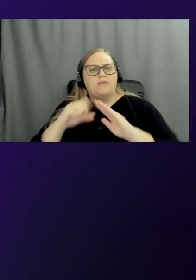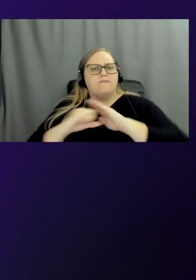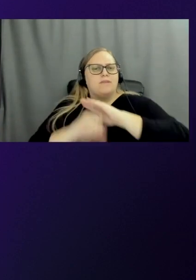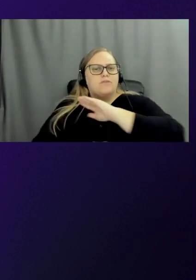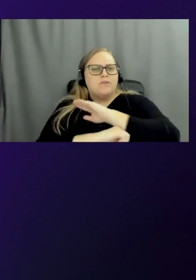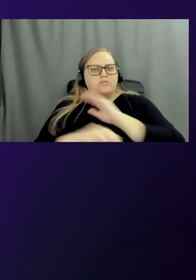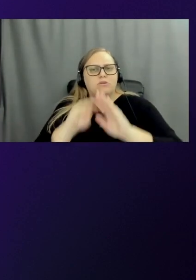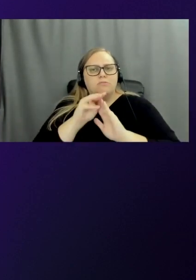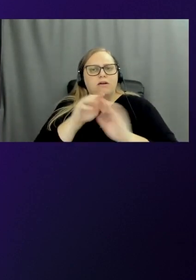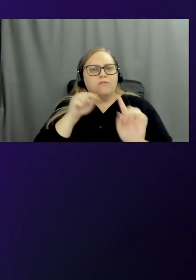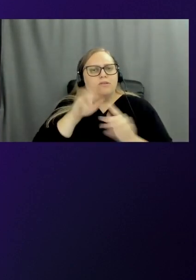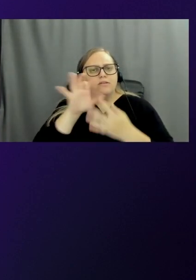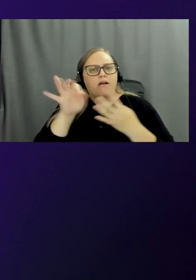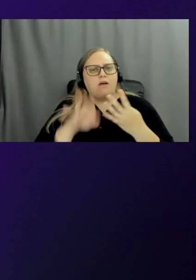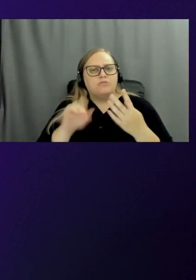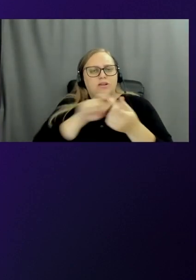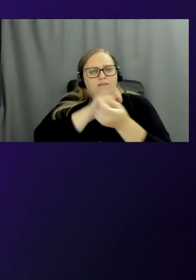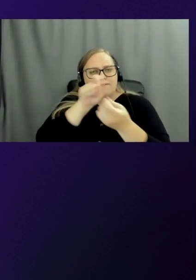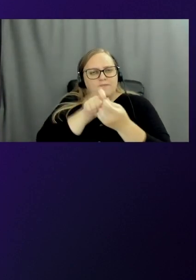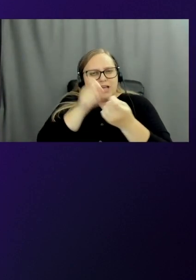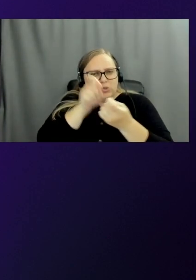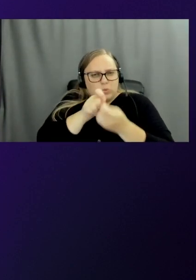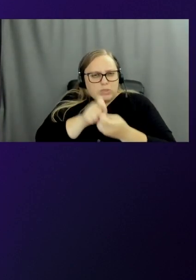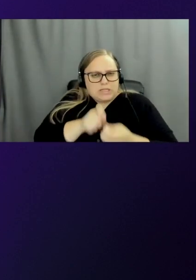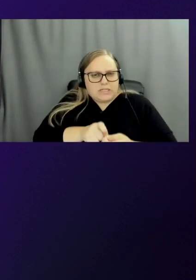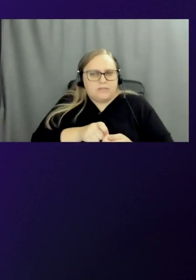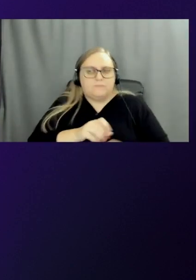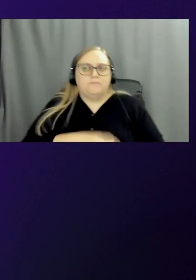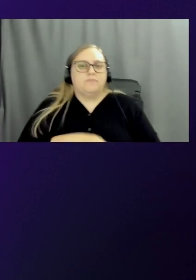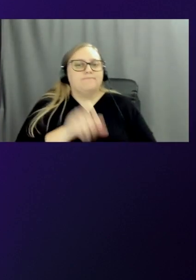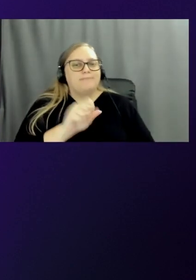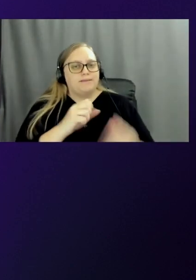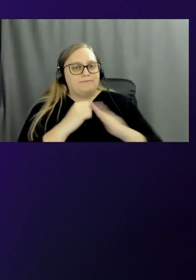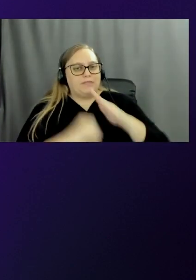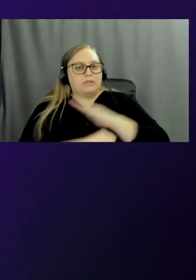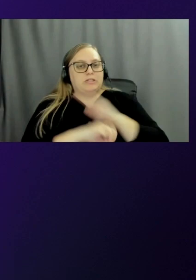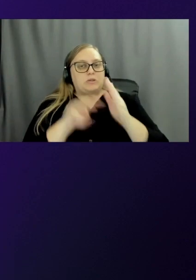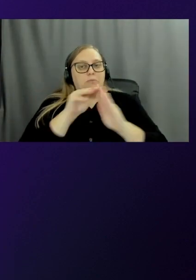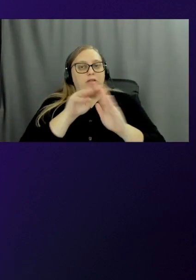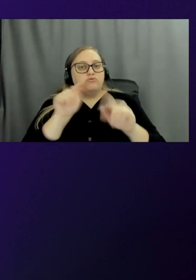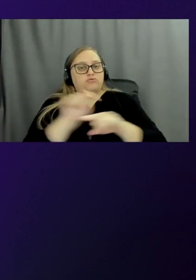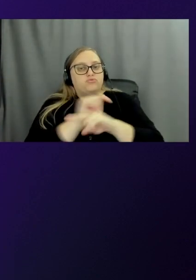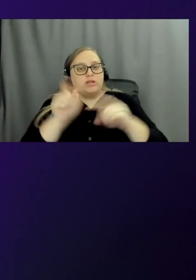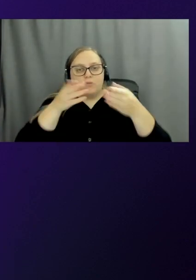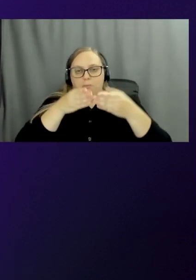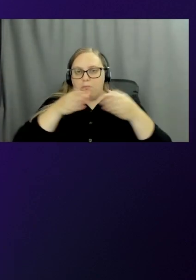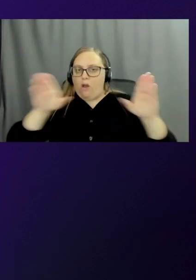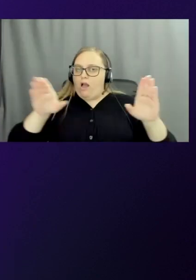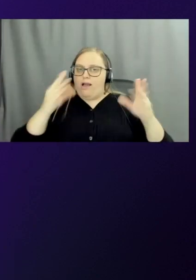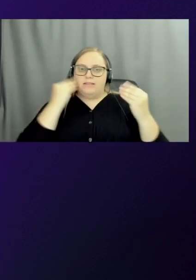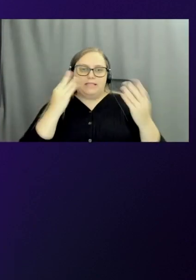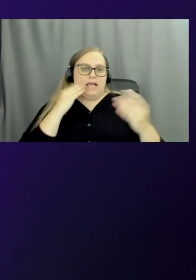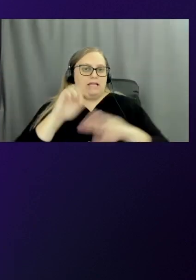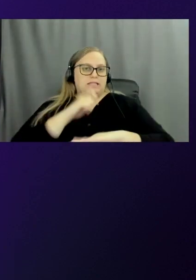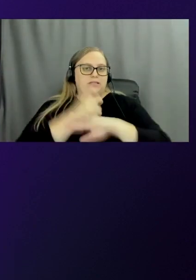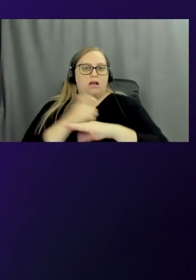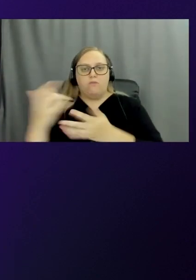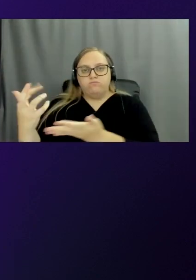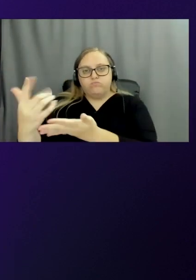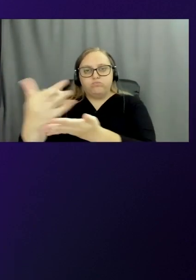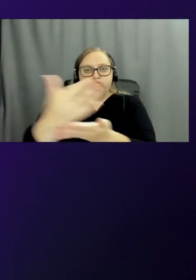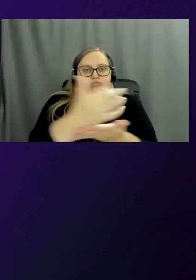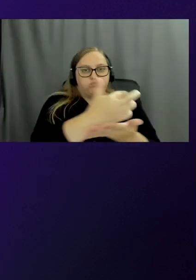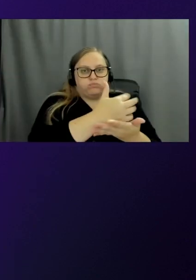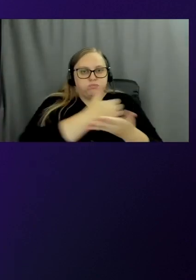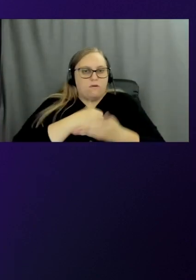this option of fine-tuning? Yeah, so foundational models, they're trained on a very broad data set, typically gathered from the entire internet.